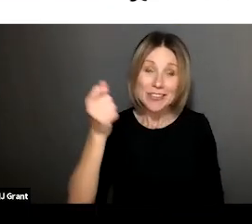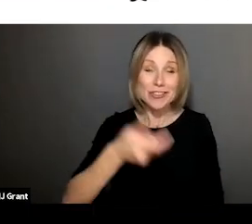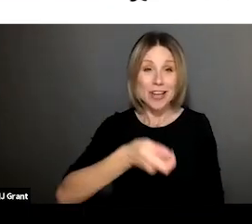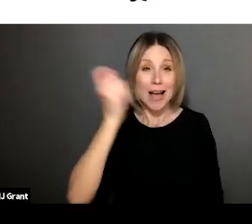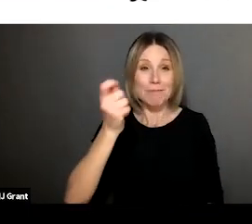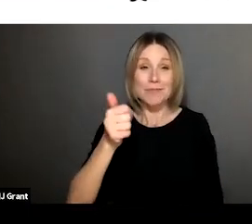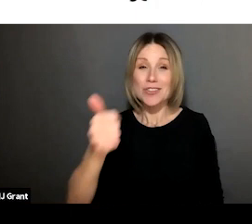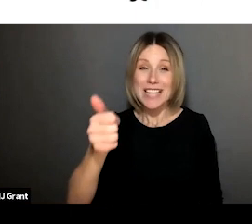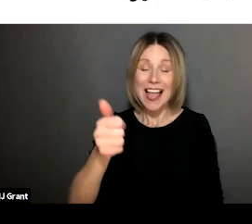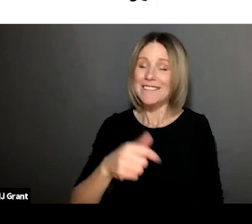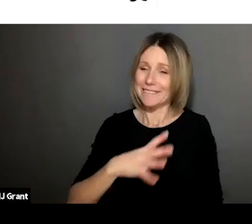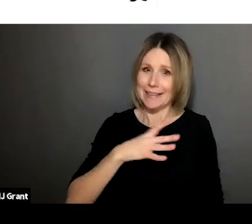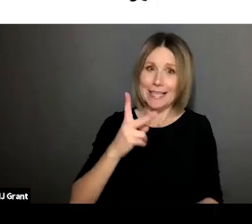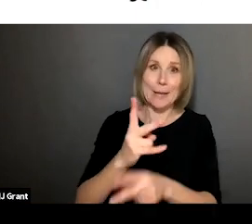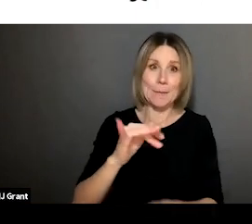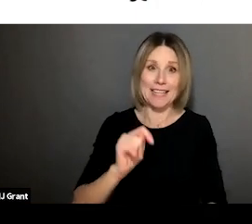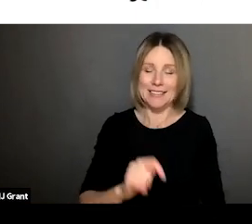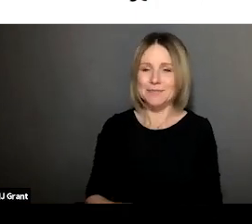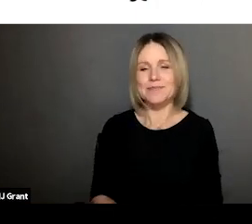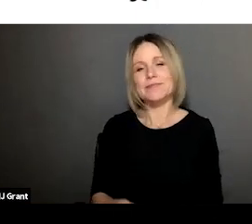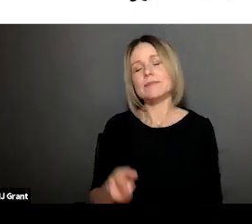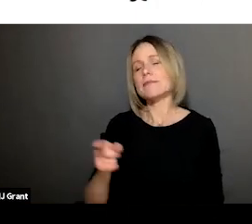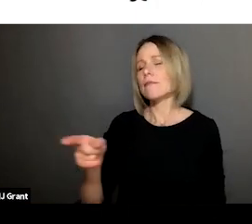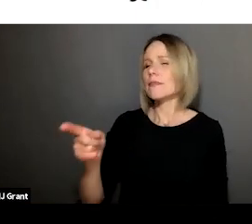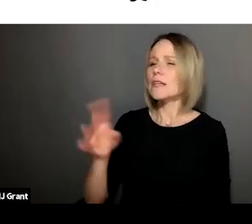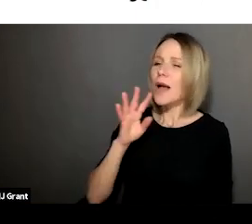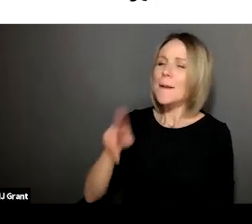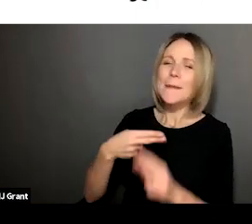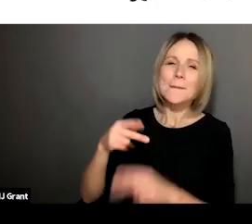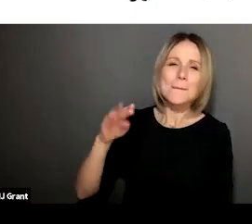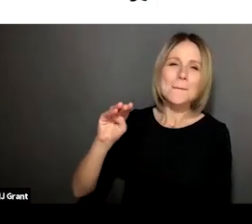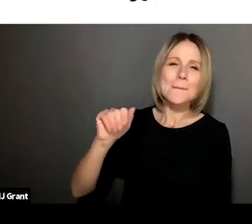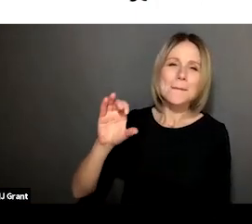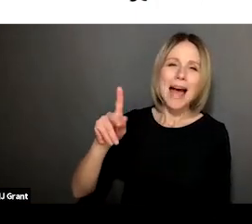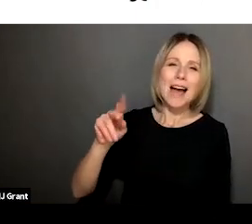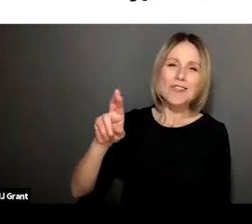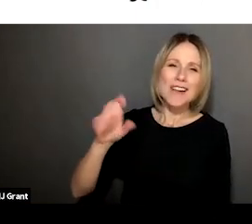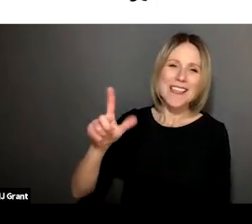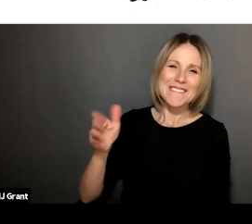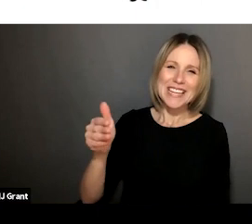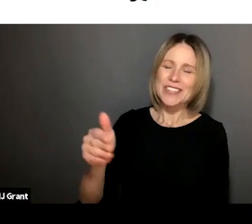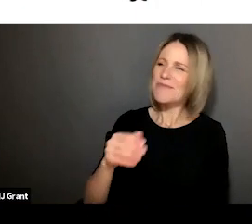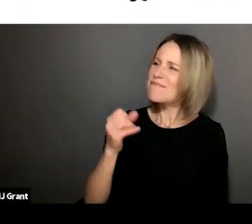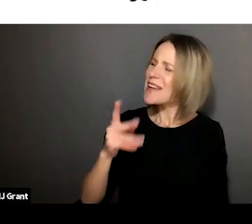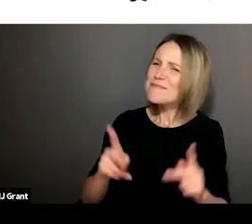I want to circle back to something you said about mackerel. It's such an underappreciated fish, I think, because it's